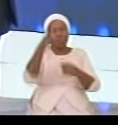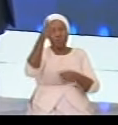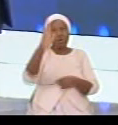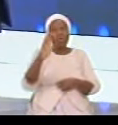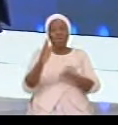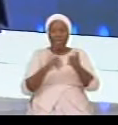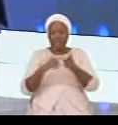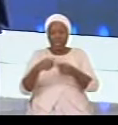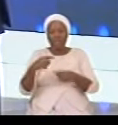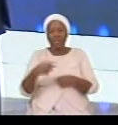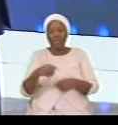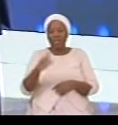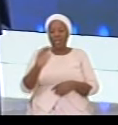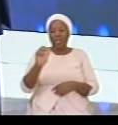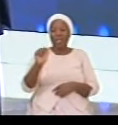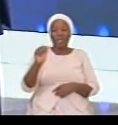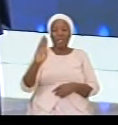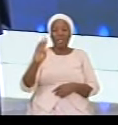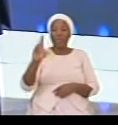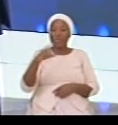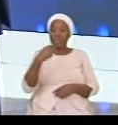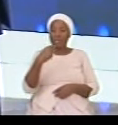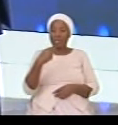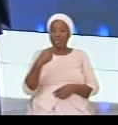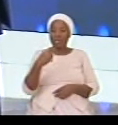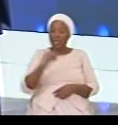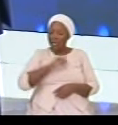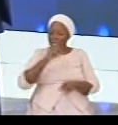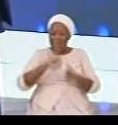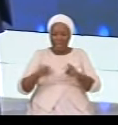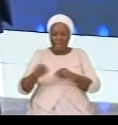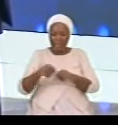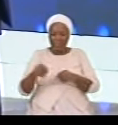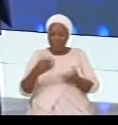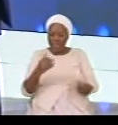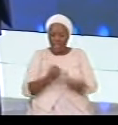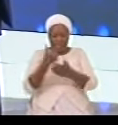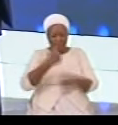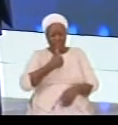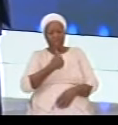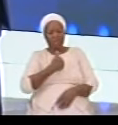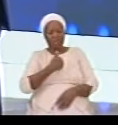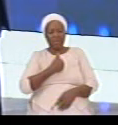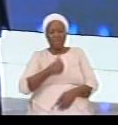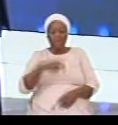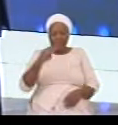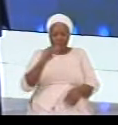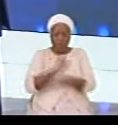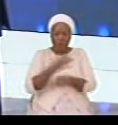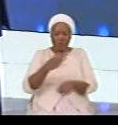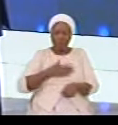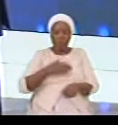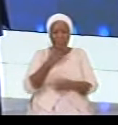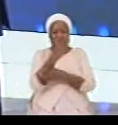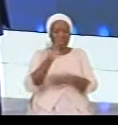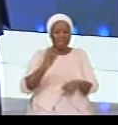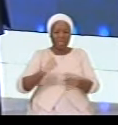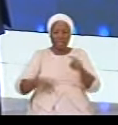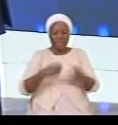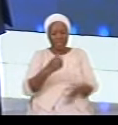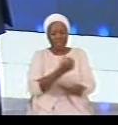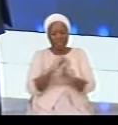he said, I cannot bring the works of my hand. That will not save me. But I take